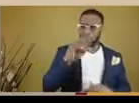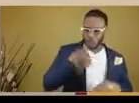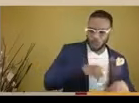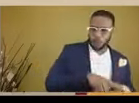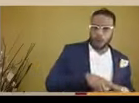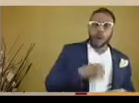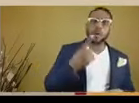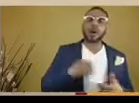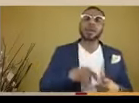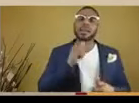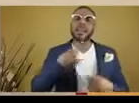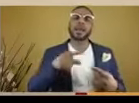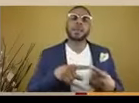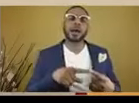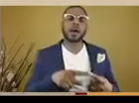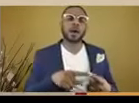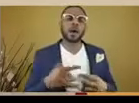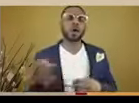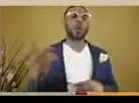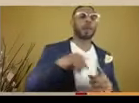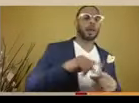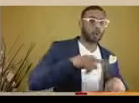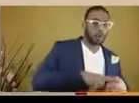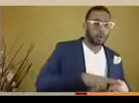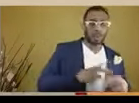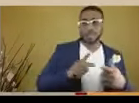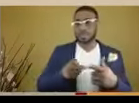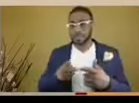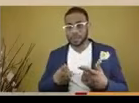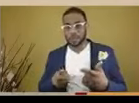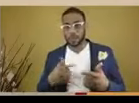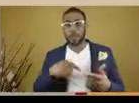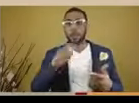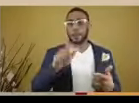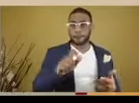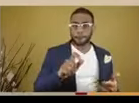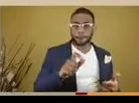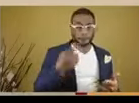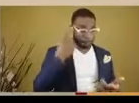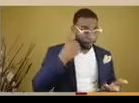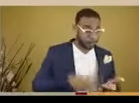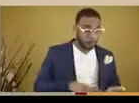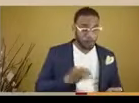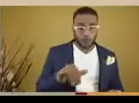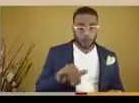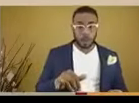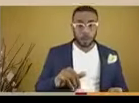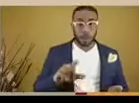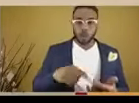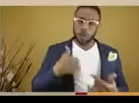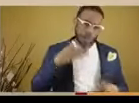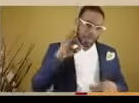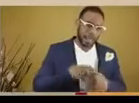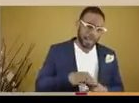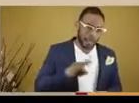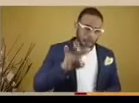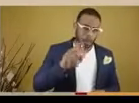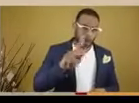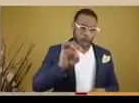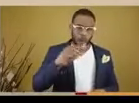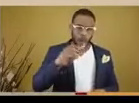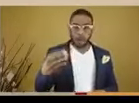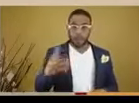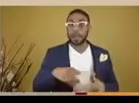was not about returning to normal. Second, we must realize that when we elected Barack Obama and